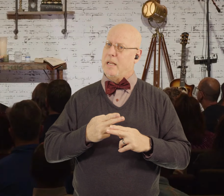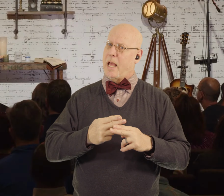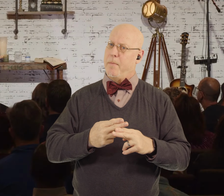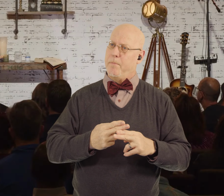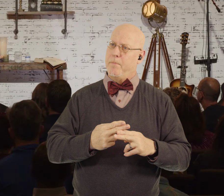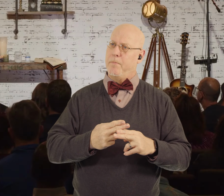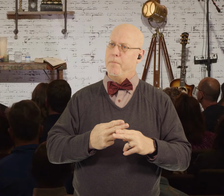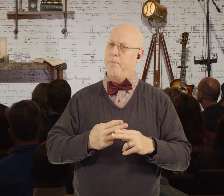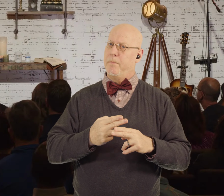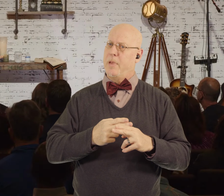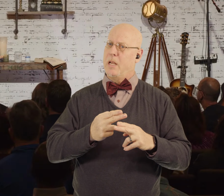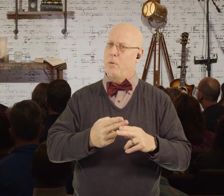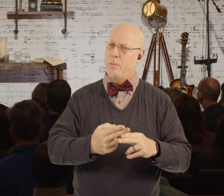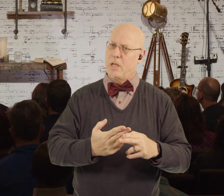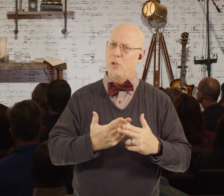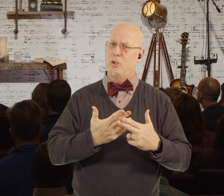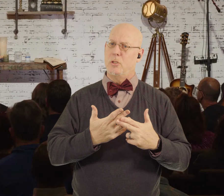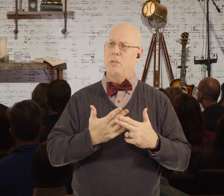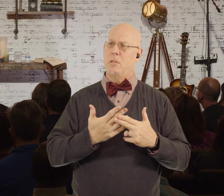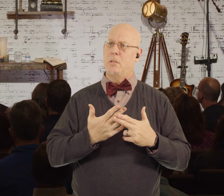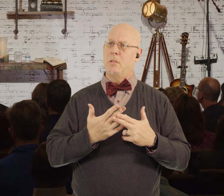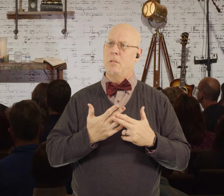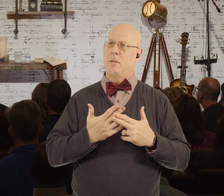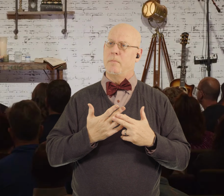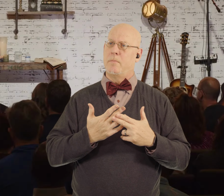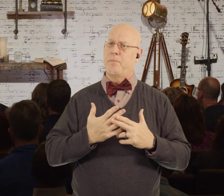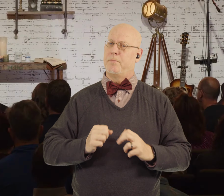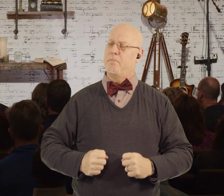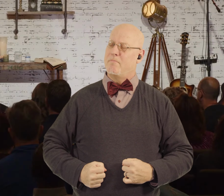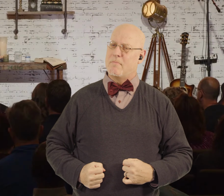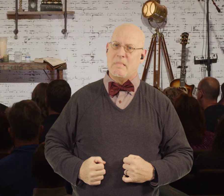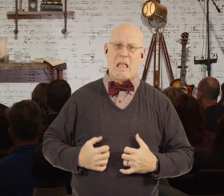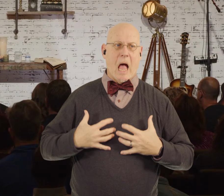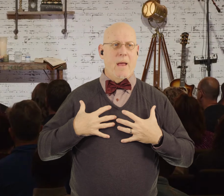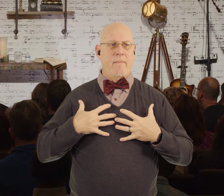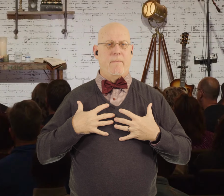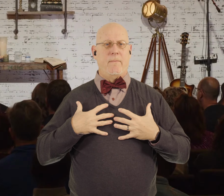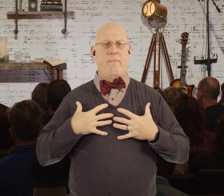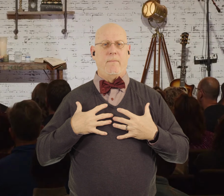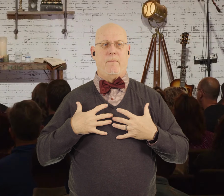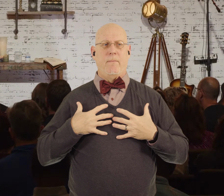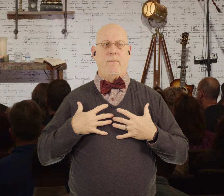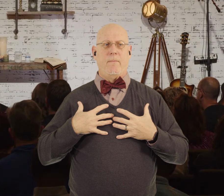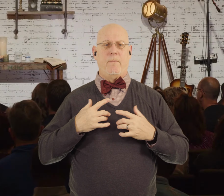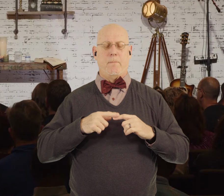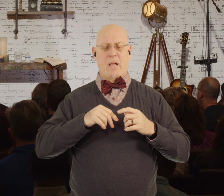do I have a name, a reputation of life,